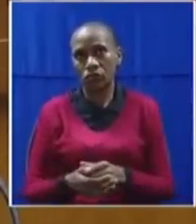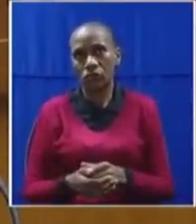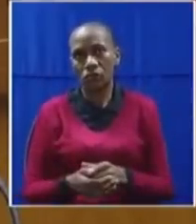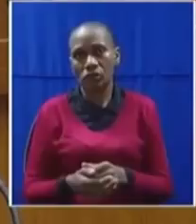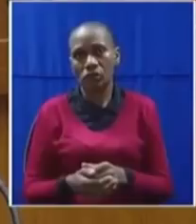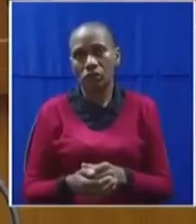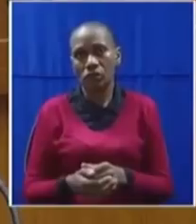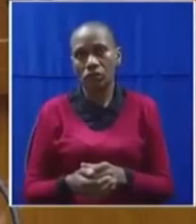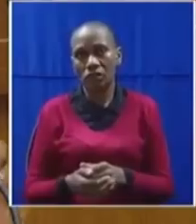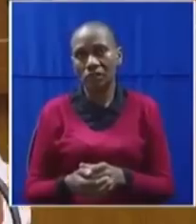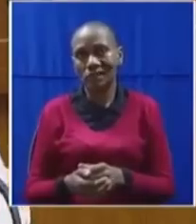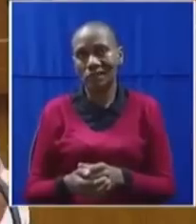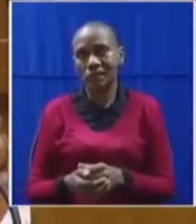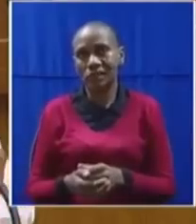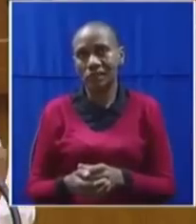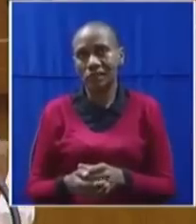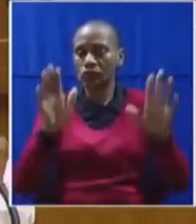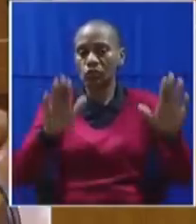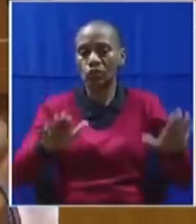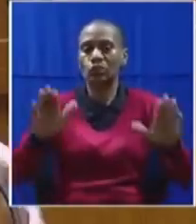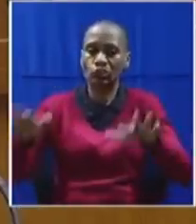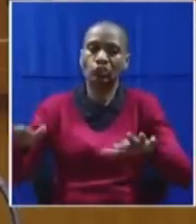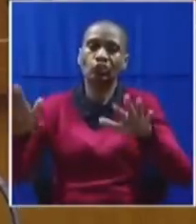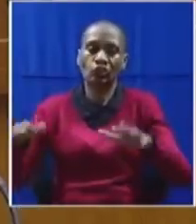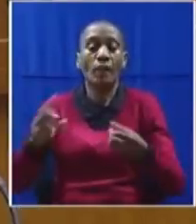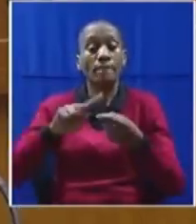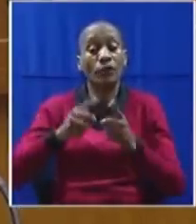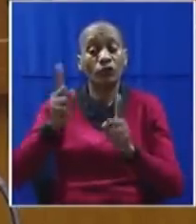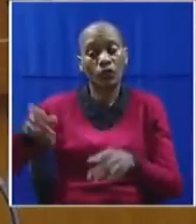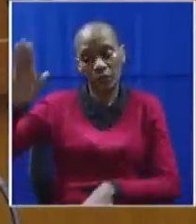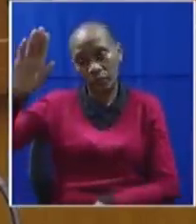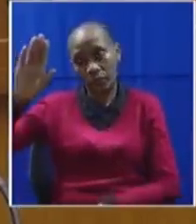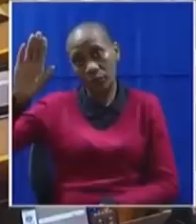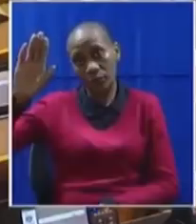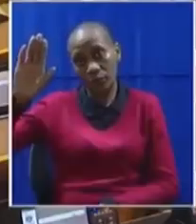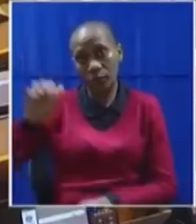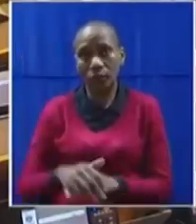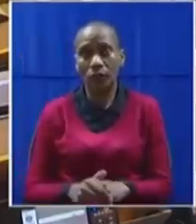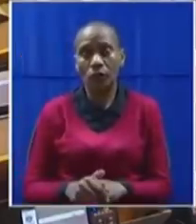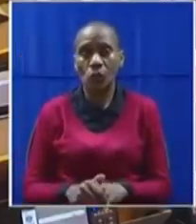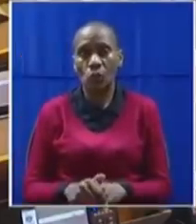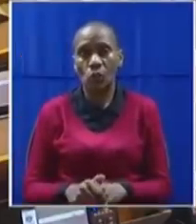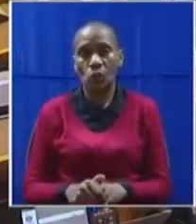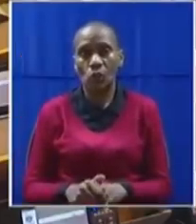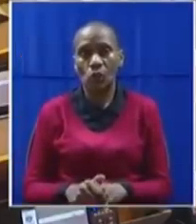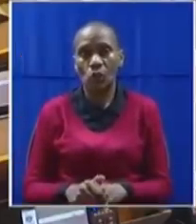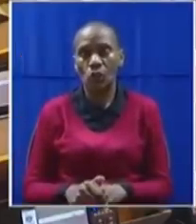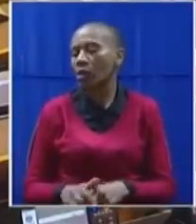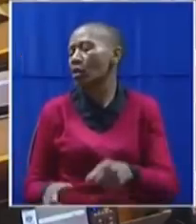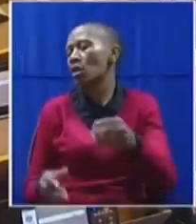Honorable members, can you please be in order? On a point of order. What's the point of order, Honorable Member?